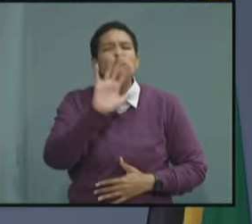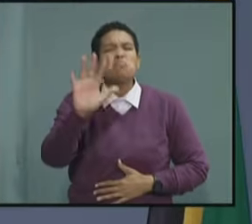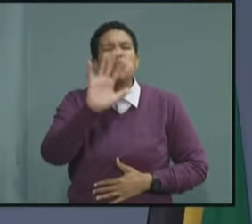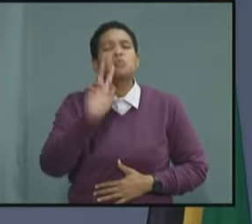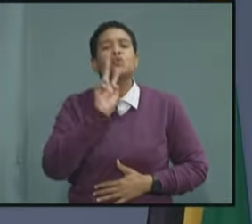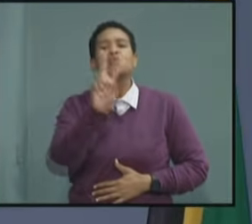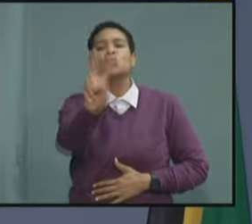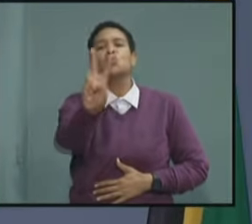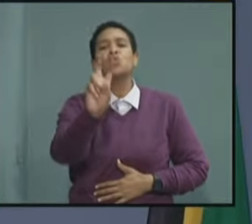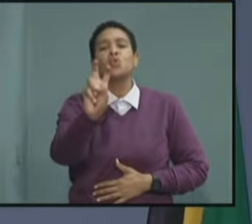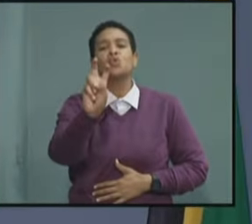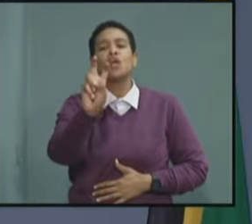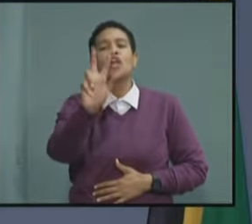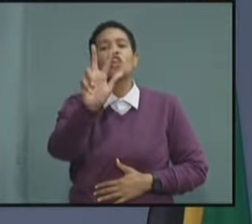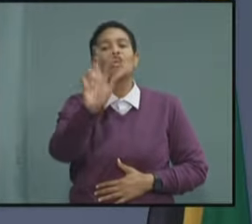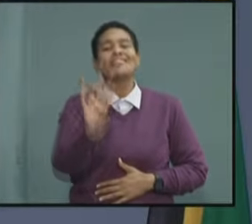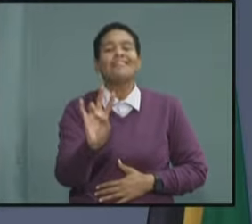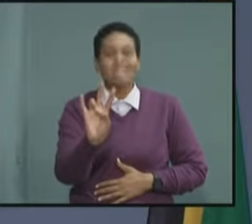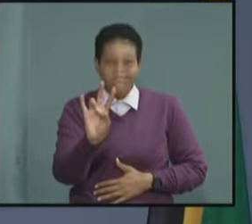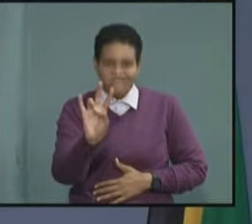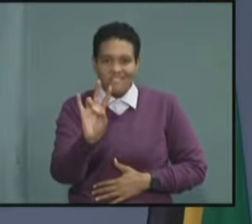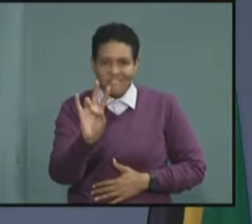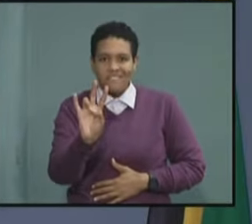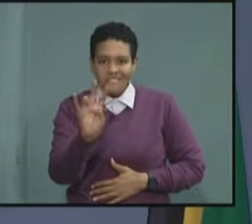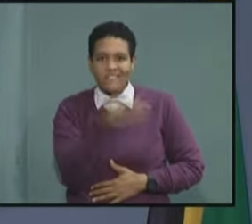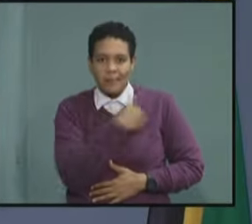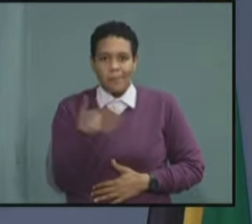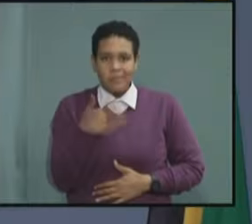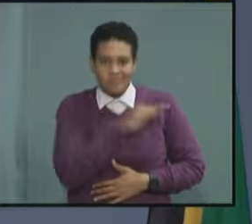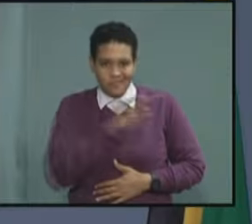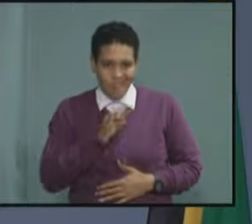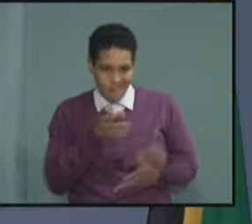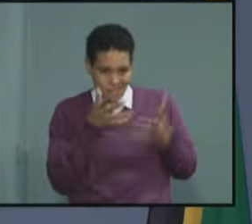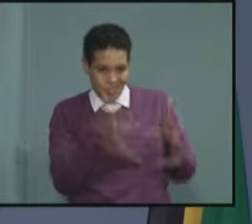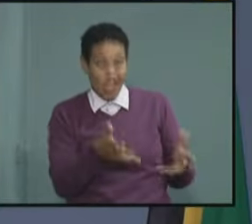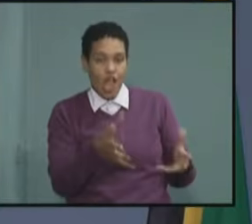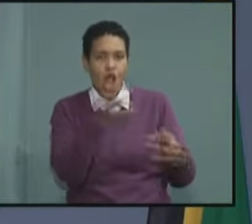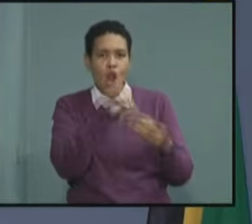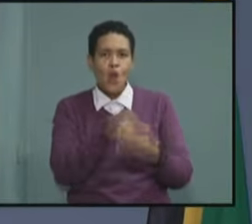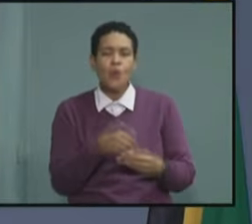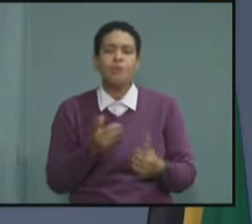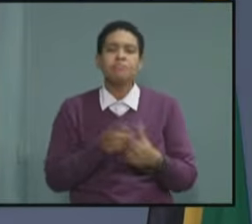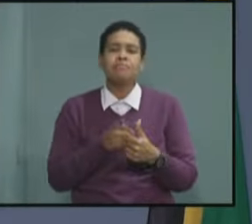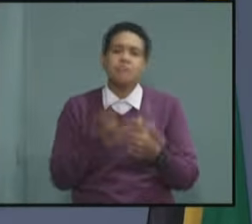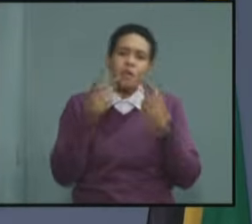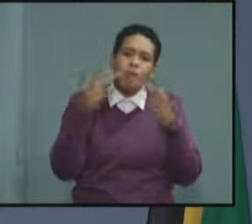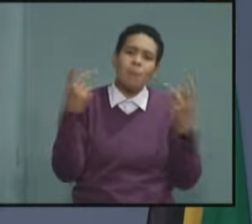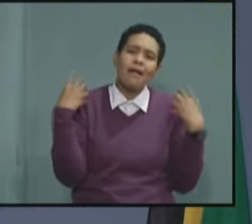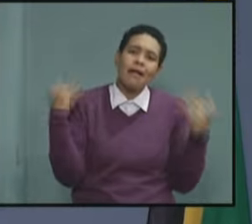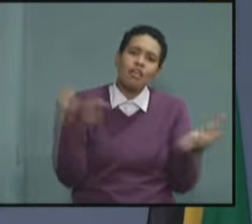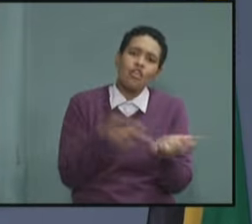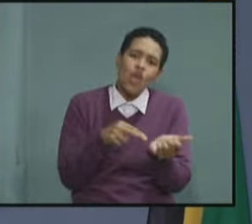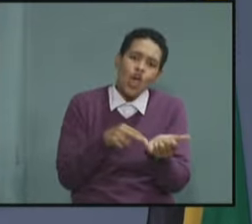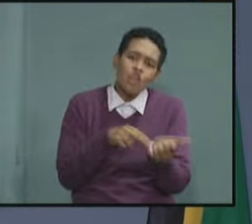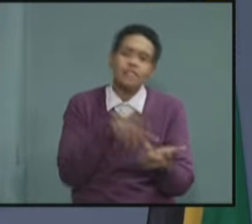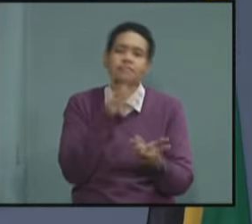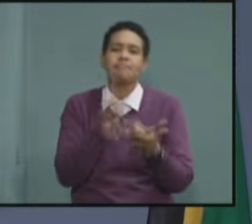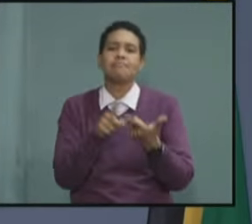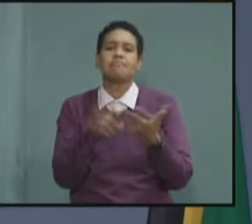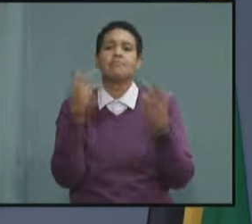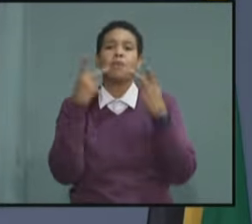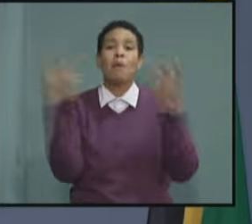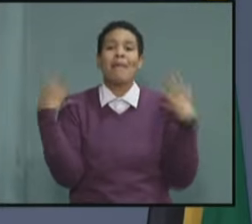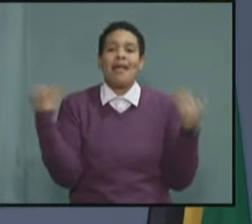approximately 237 members of staff, which includes public health nurses, public